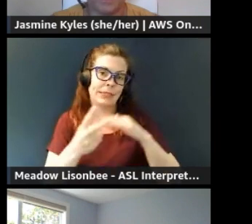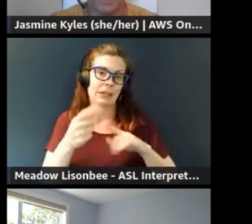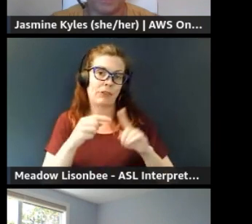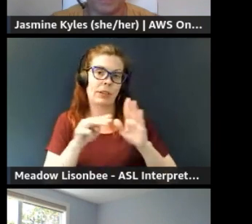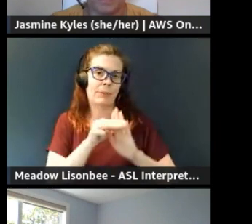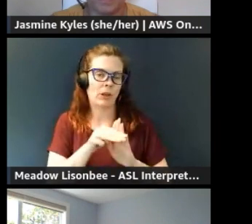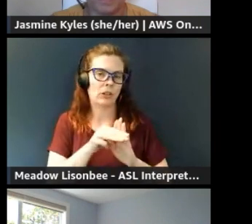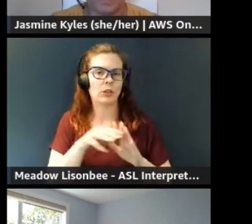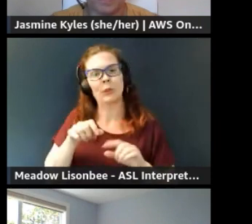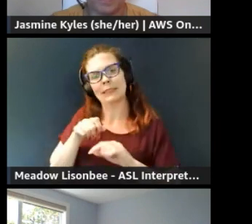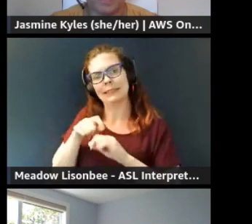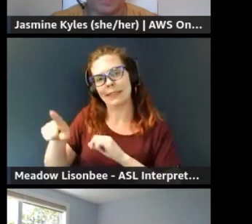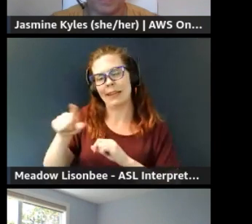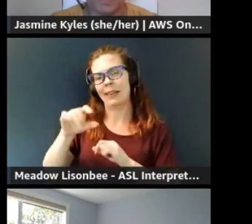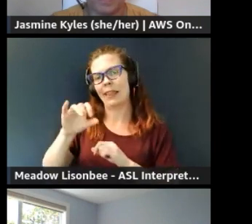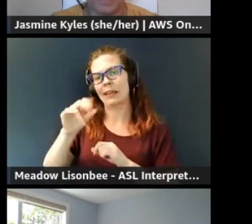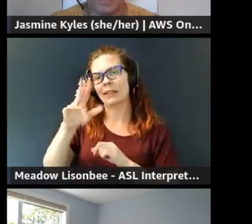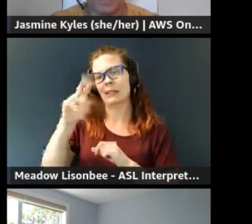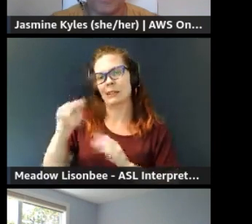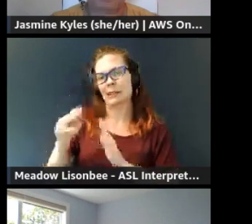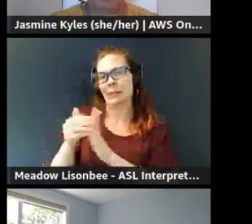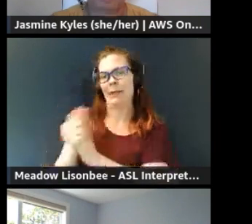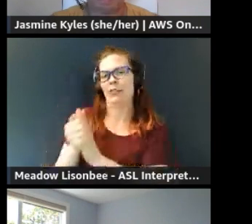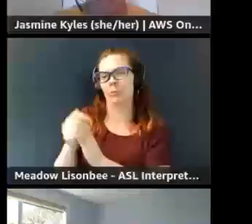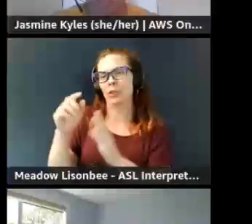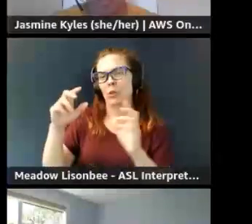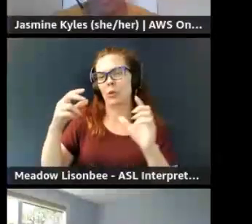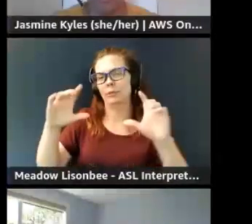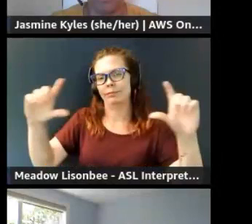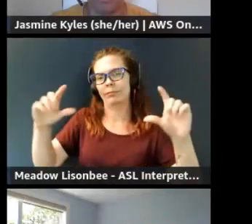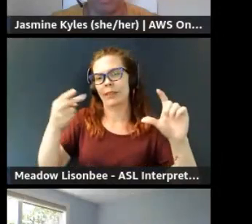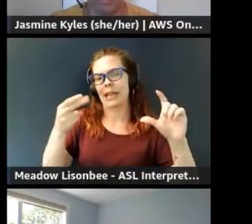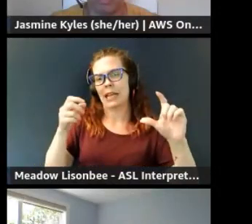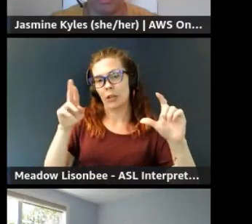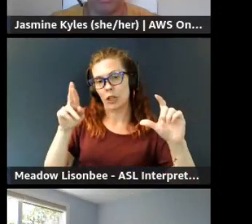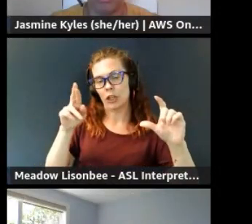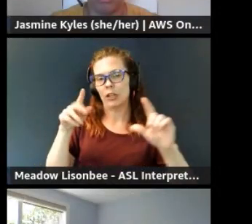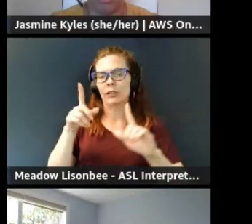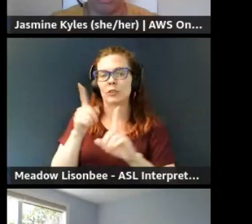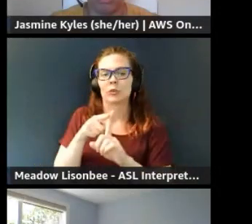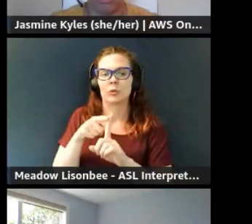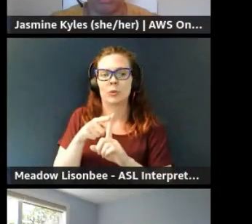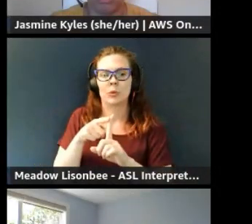going to be sending this custom attributes header into,